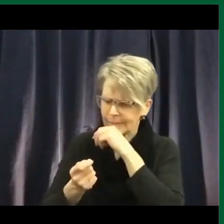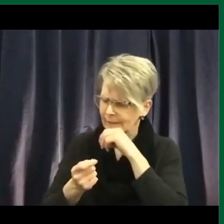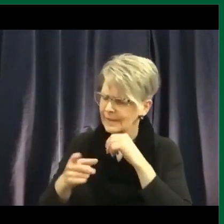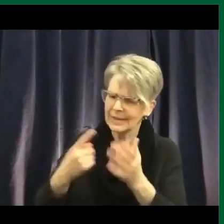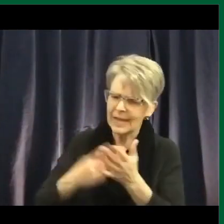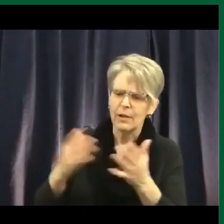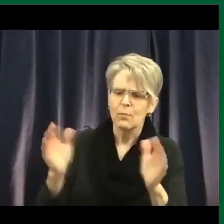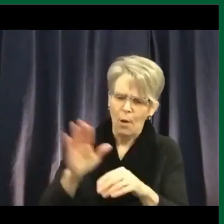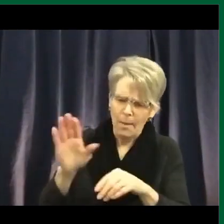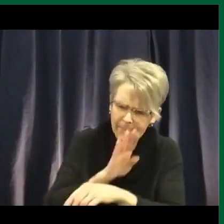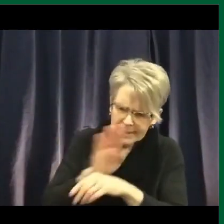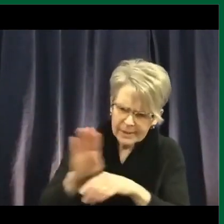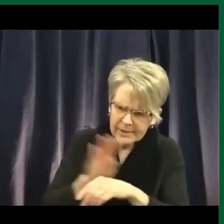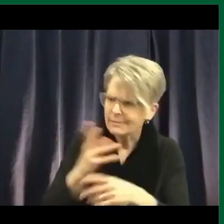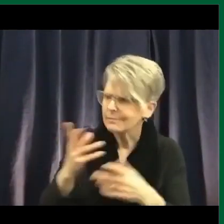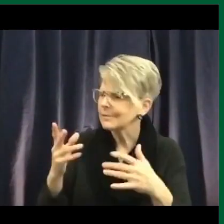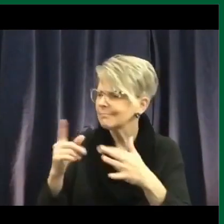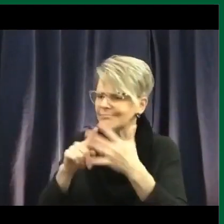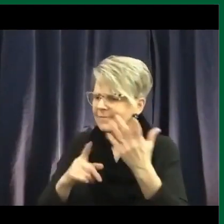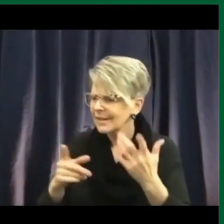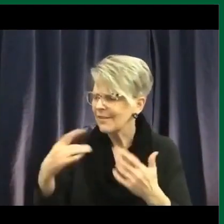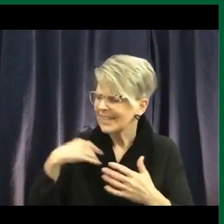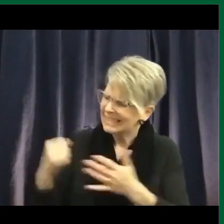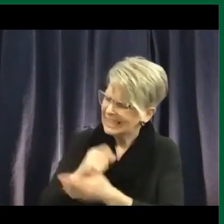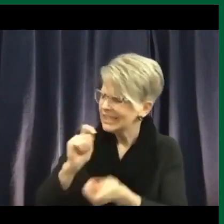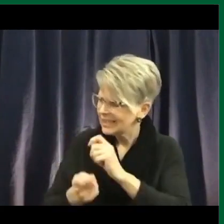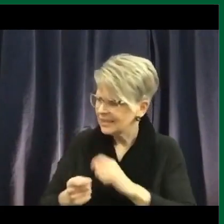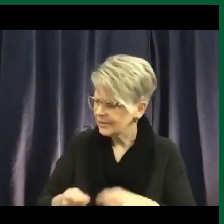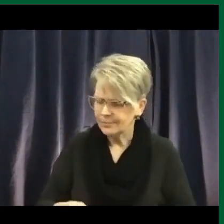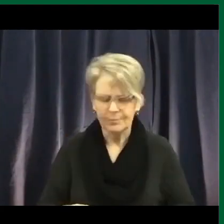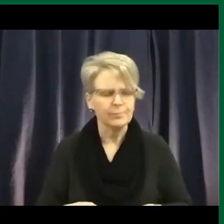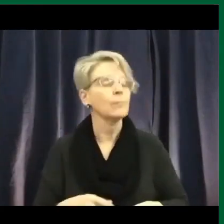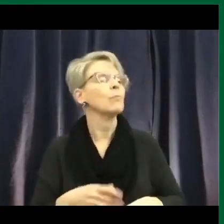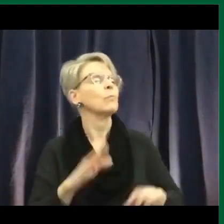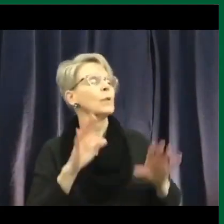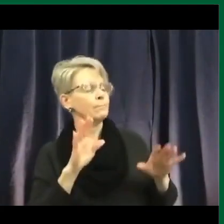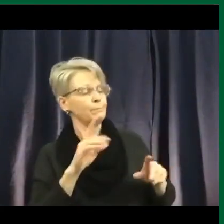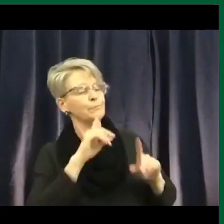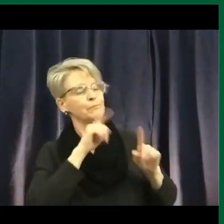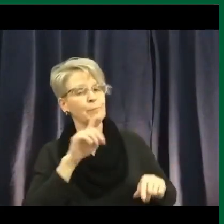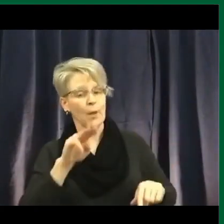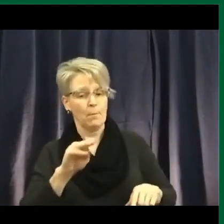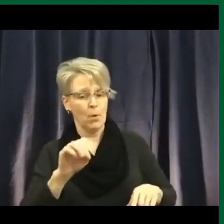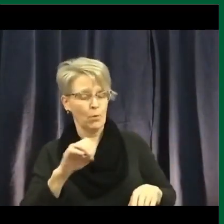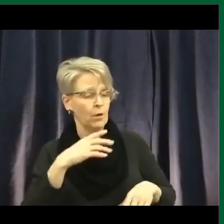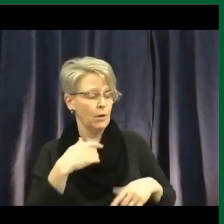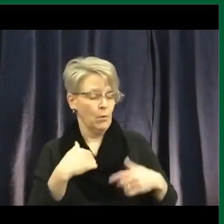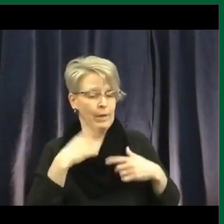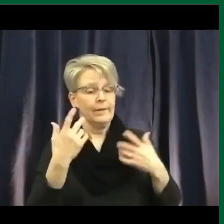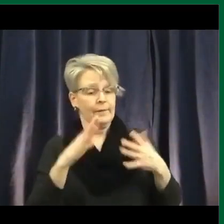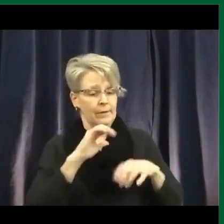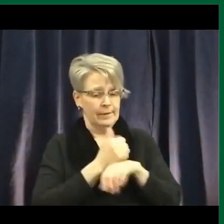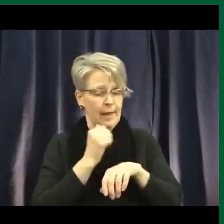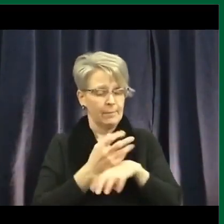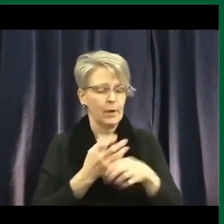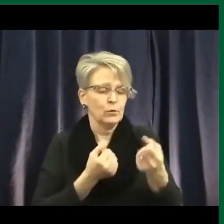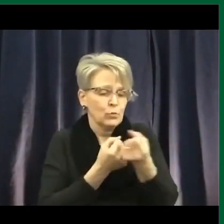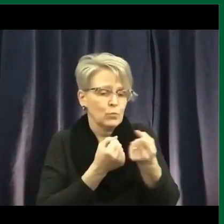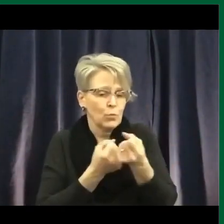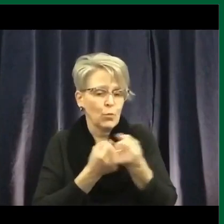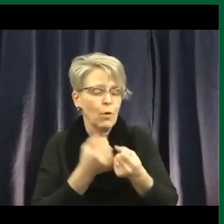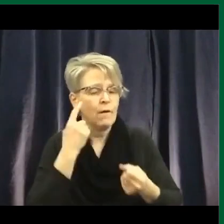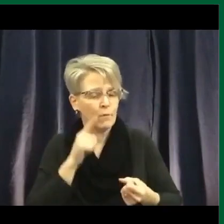small businesses are supported? We did put a number of support packages together